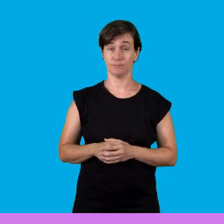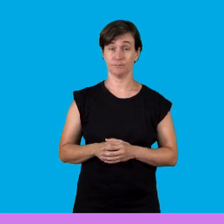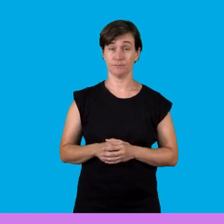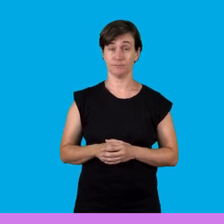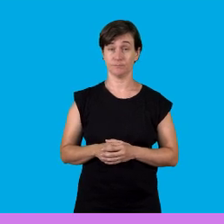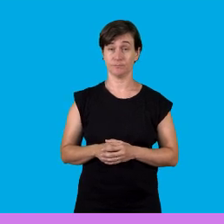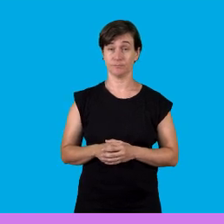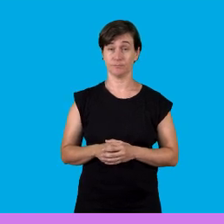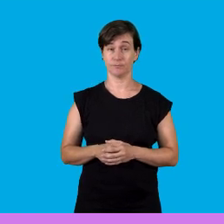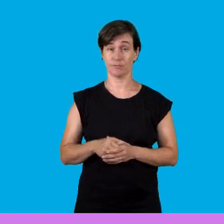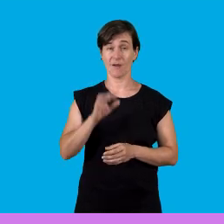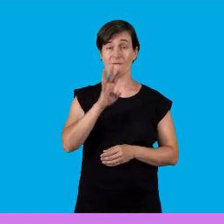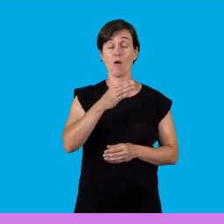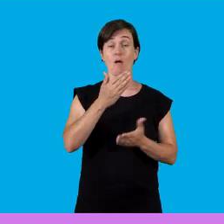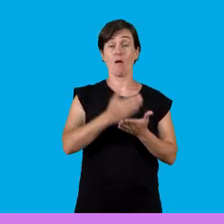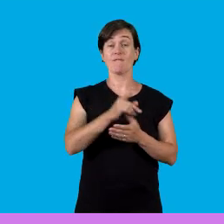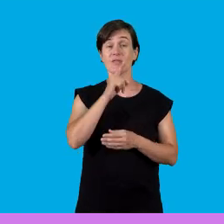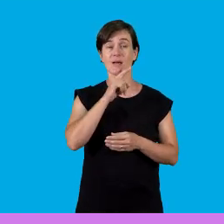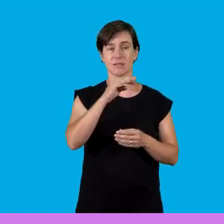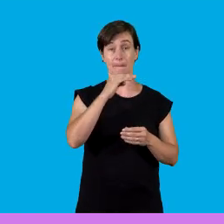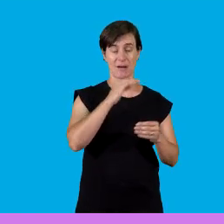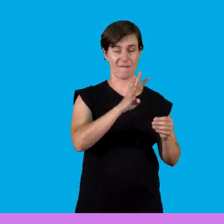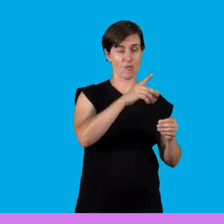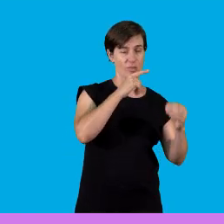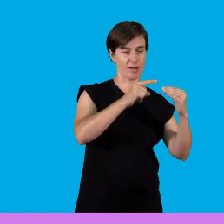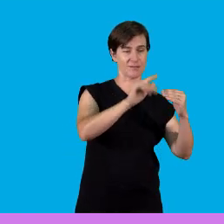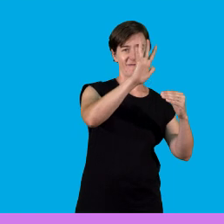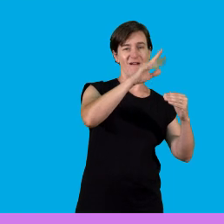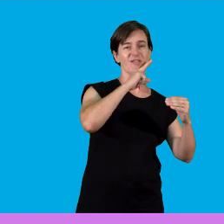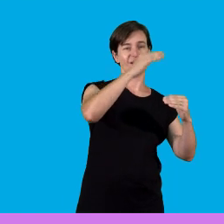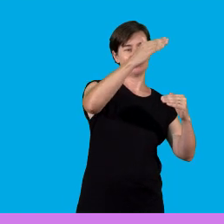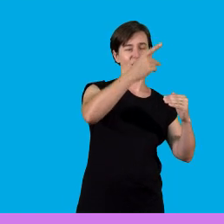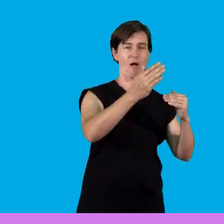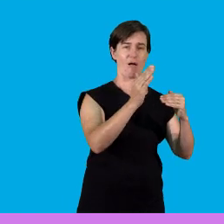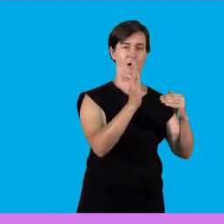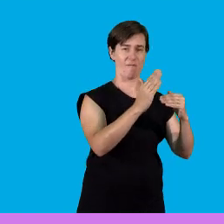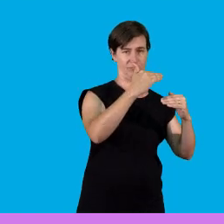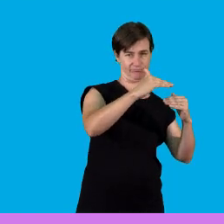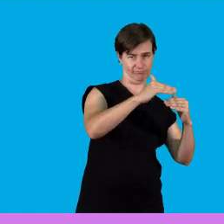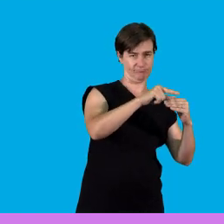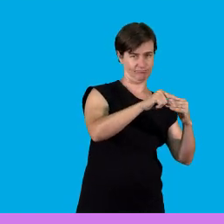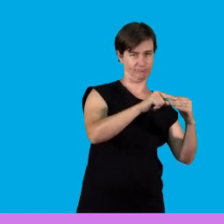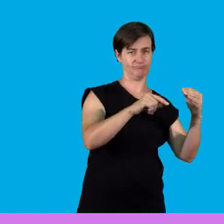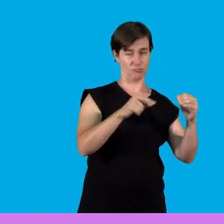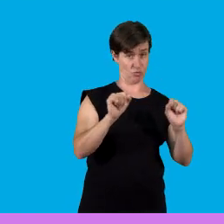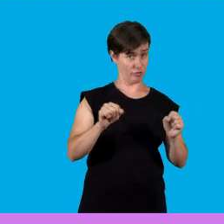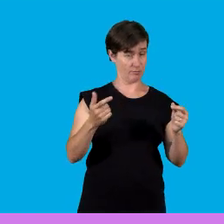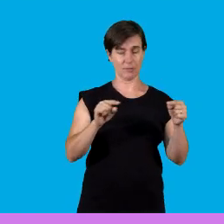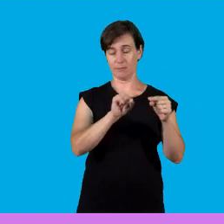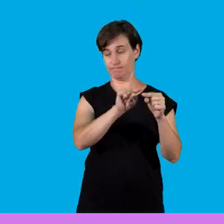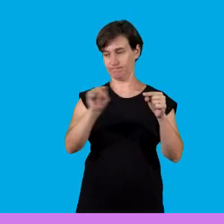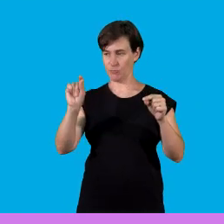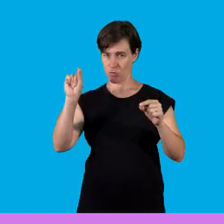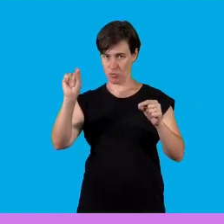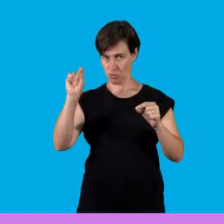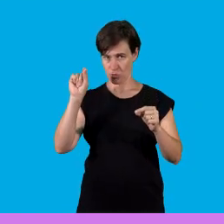okay. And then 4,500 will be between 4,000 and 5,000, so more or less there, we agree. Okay, so in